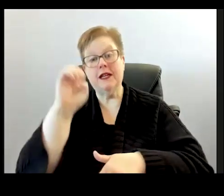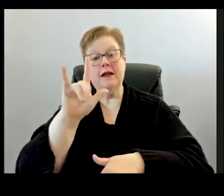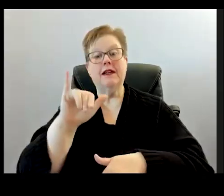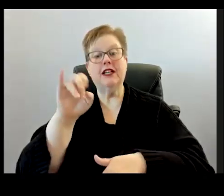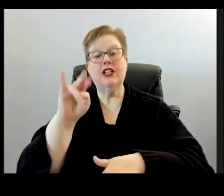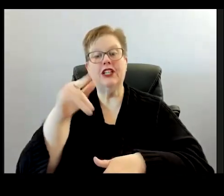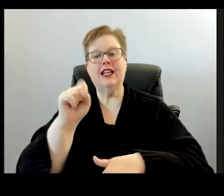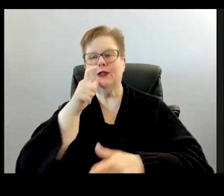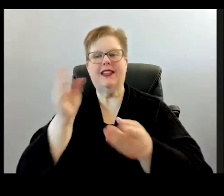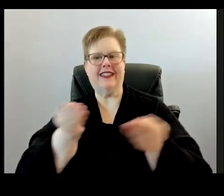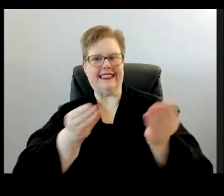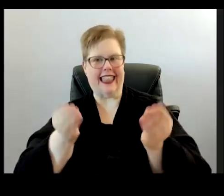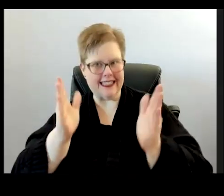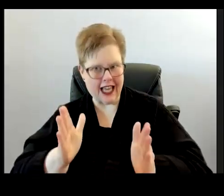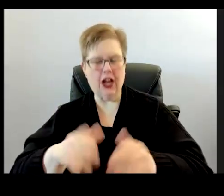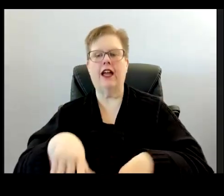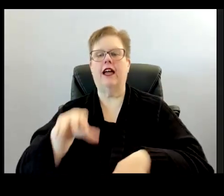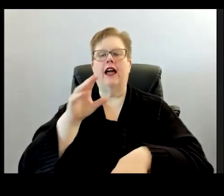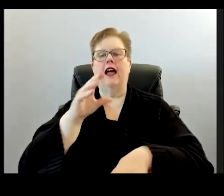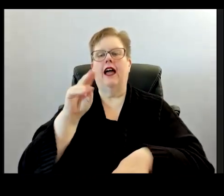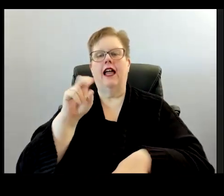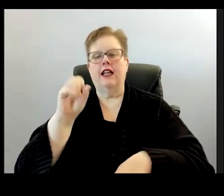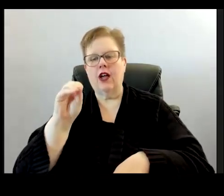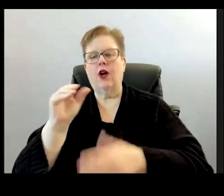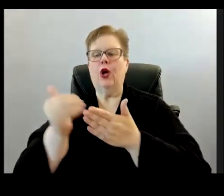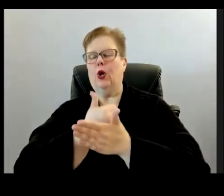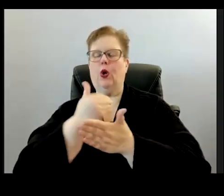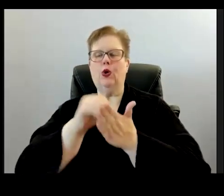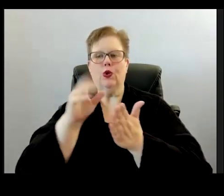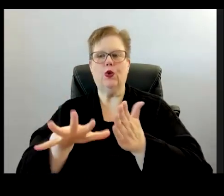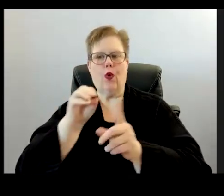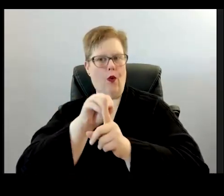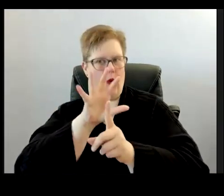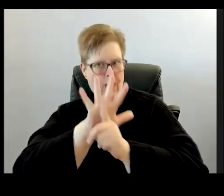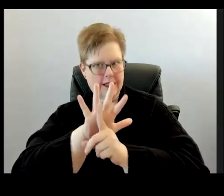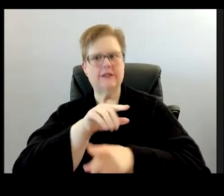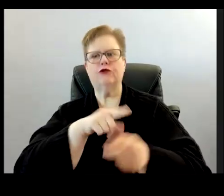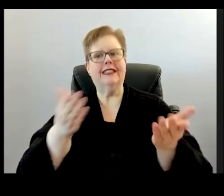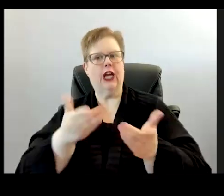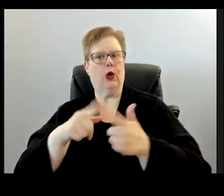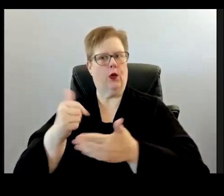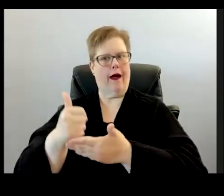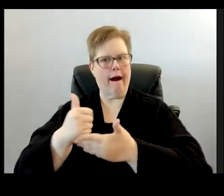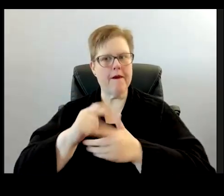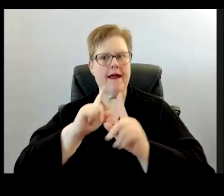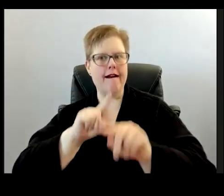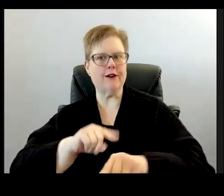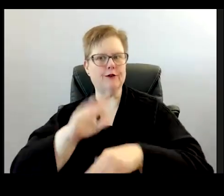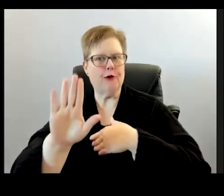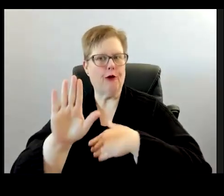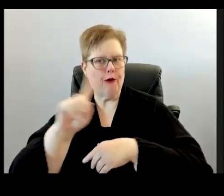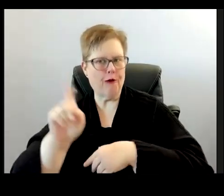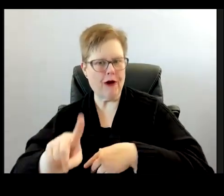your facilitator in NSO or New Student Orientation. And so she's here to help me answer your